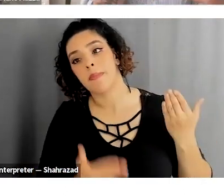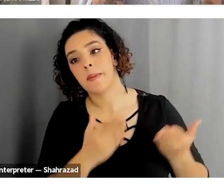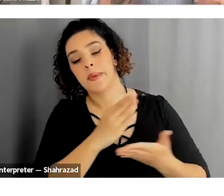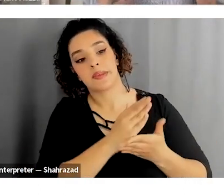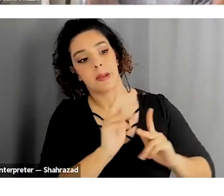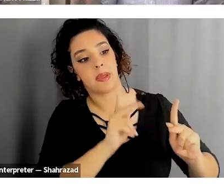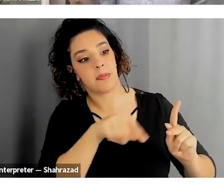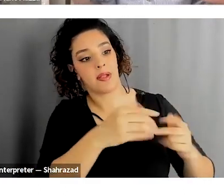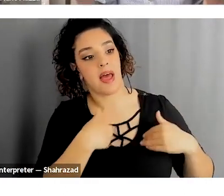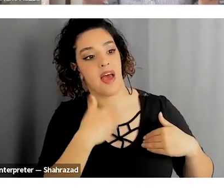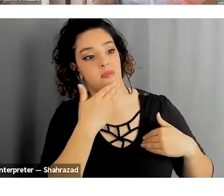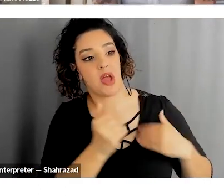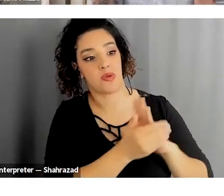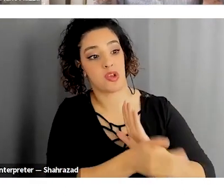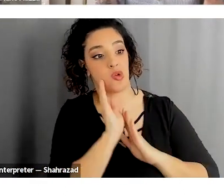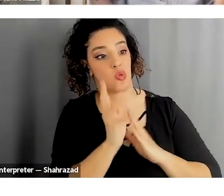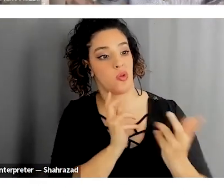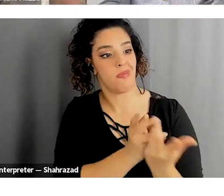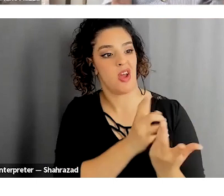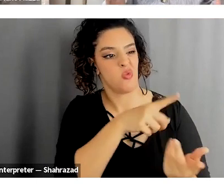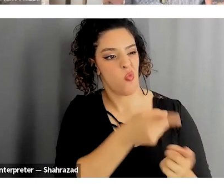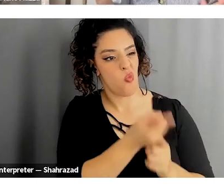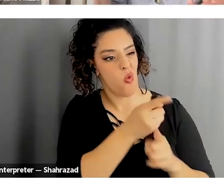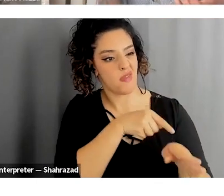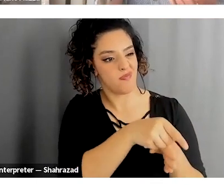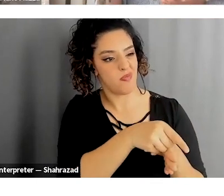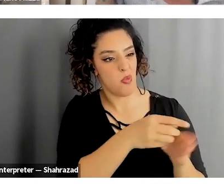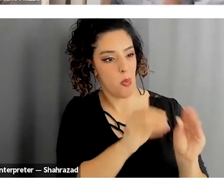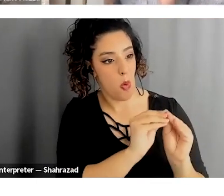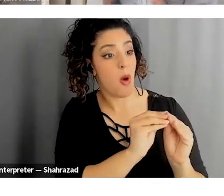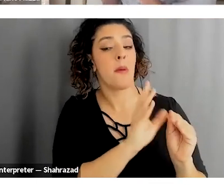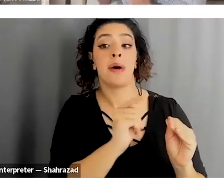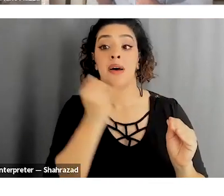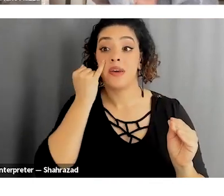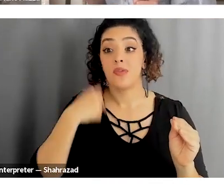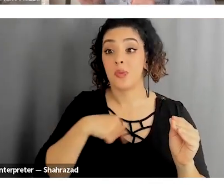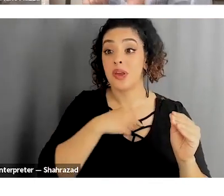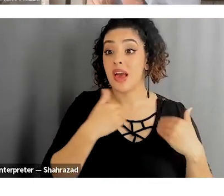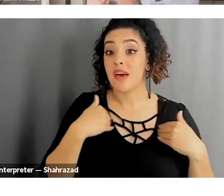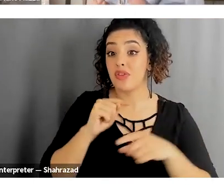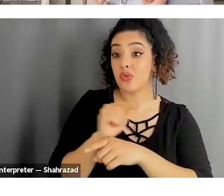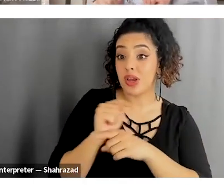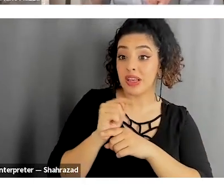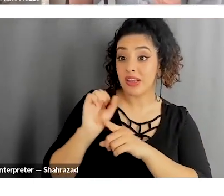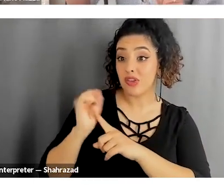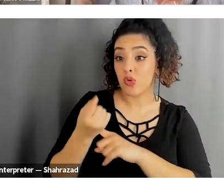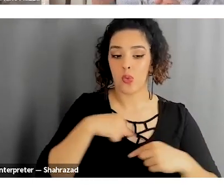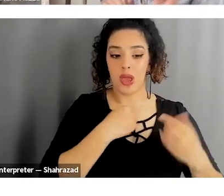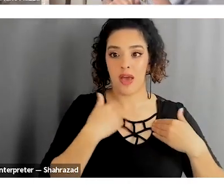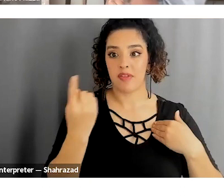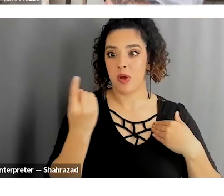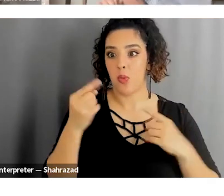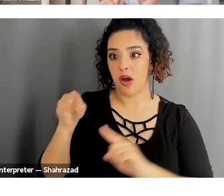skills that lend better to certain areas, but like maybe it's a training situation where like we actually have someone who's front of house and they sell the dye stuffs and they're